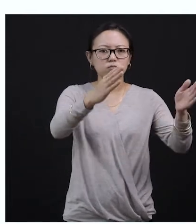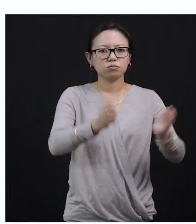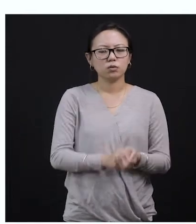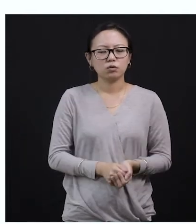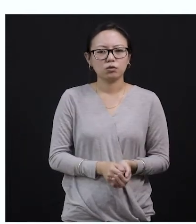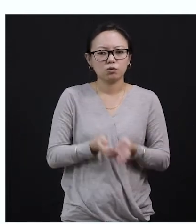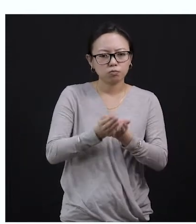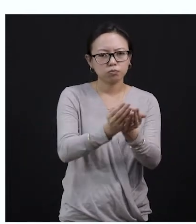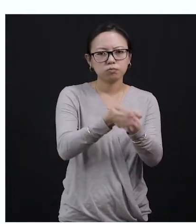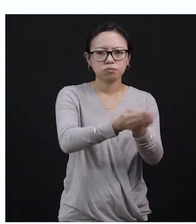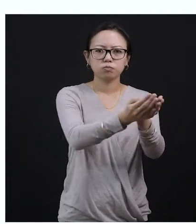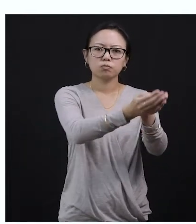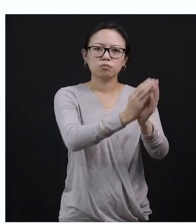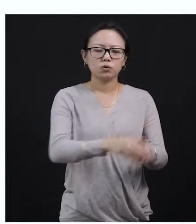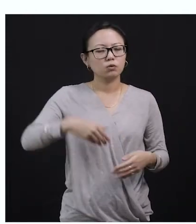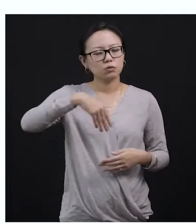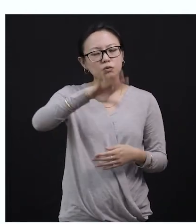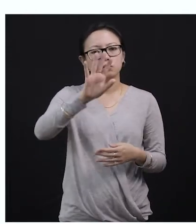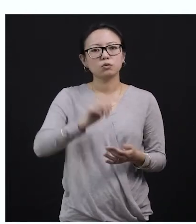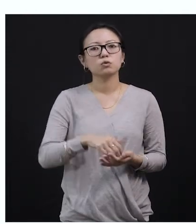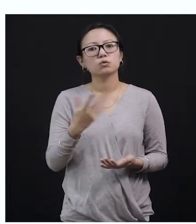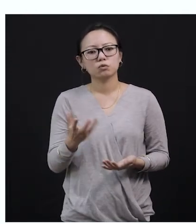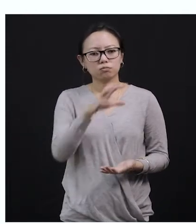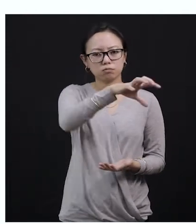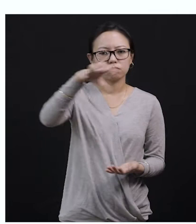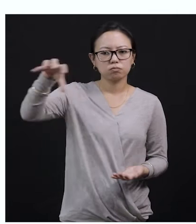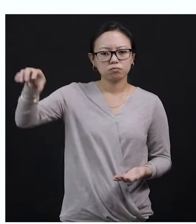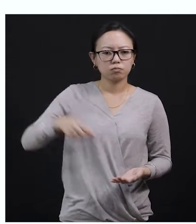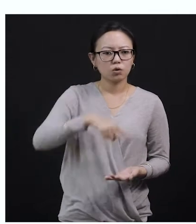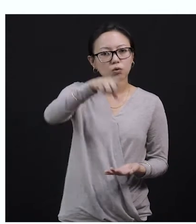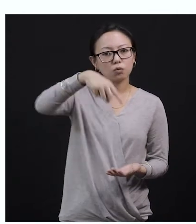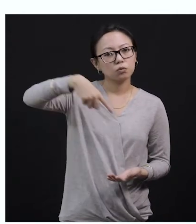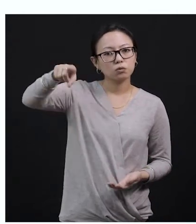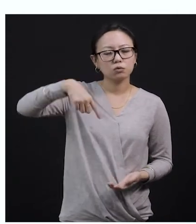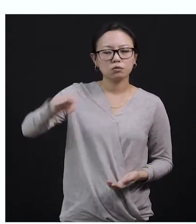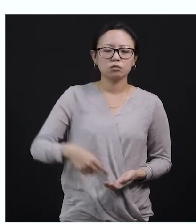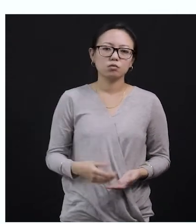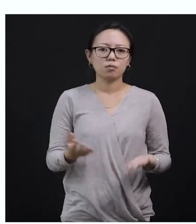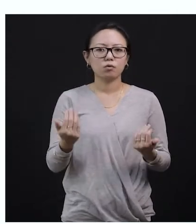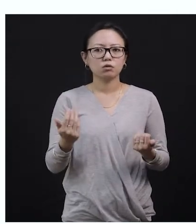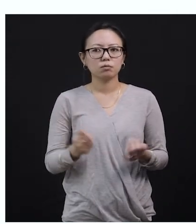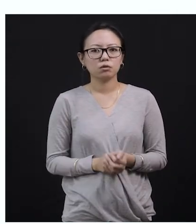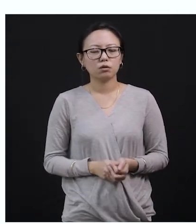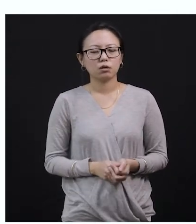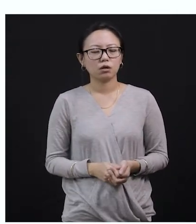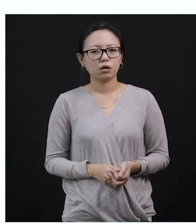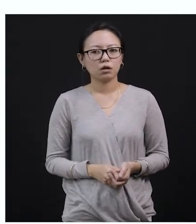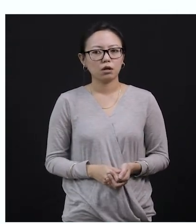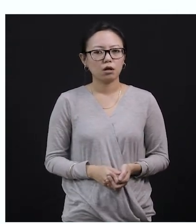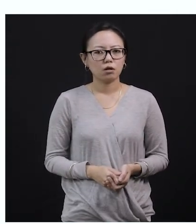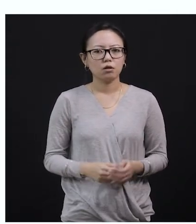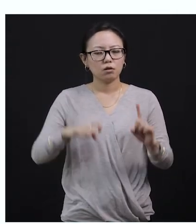other traders, all right, with the other countries, and this helped them to gain more knowledge, all right? Because if a country